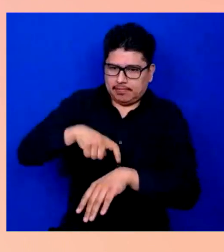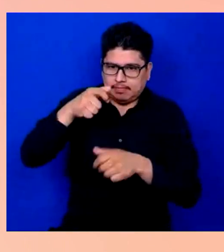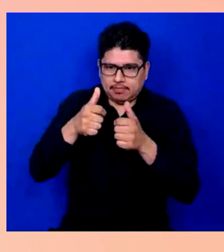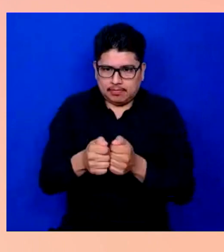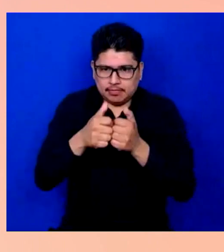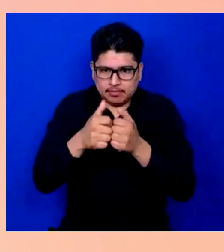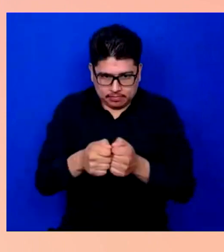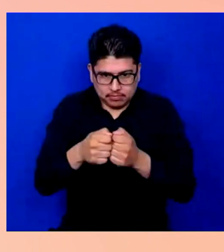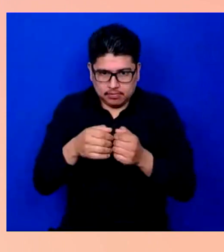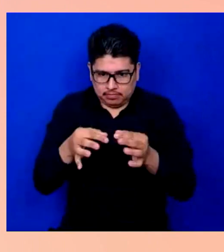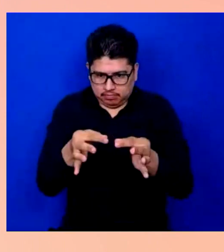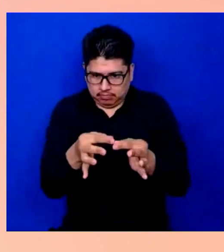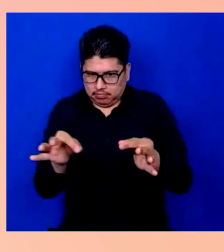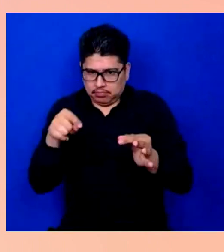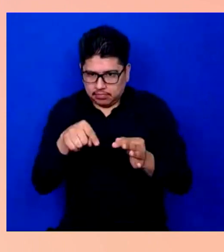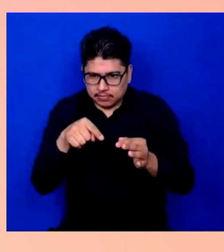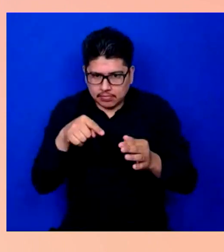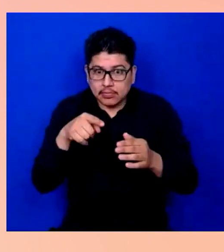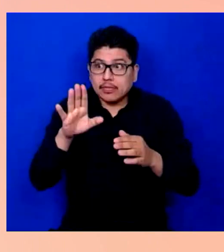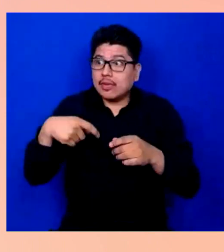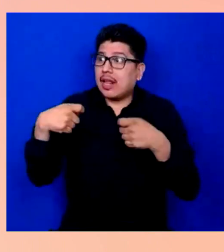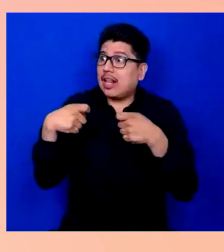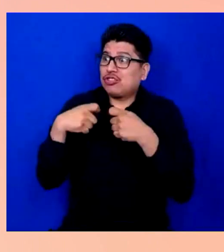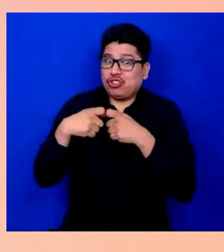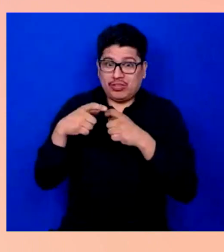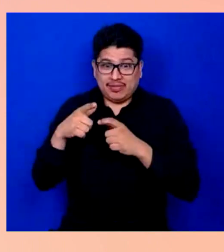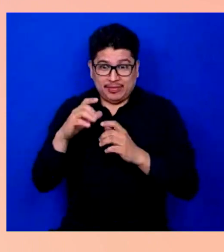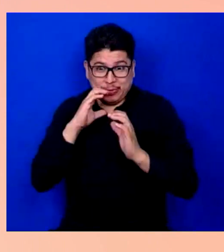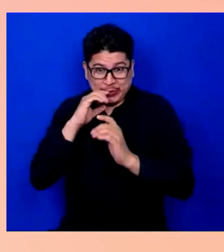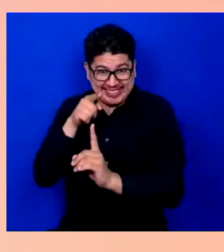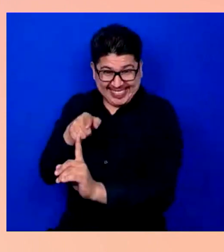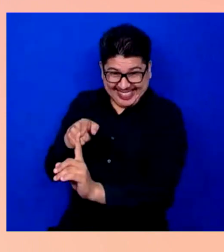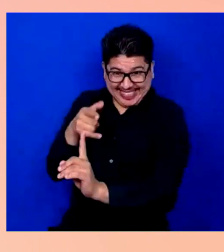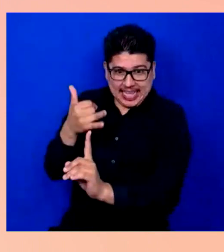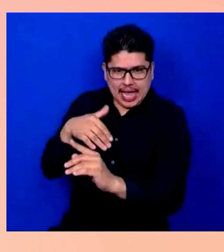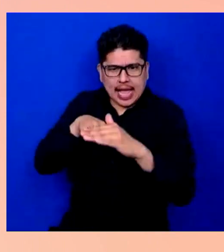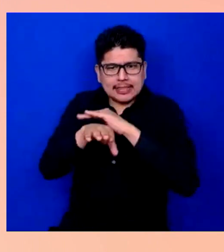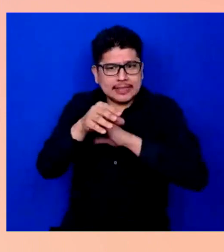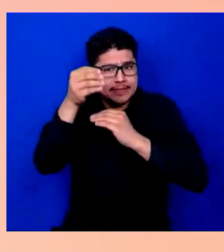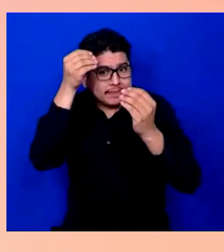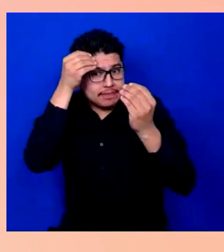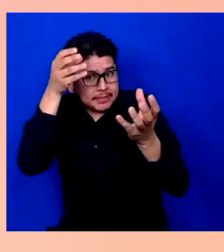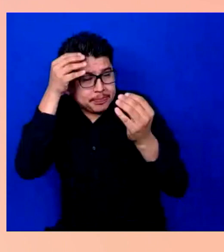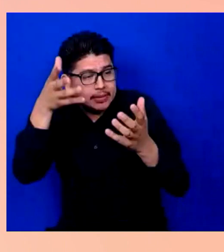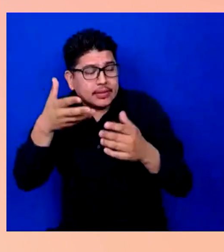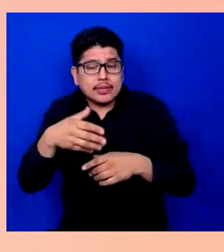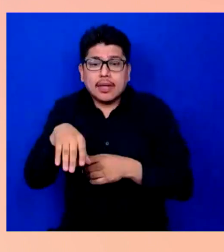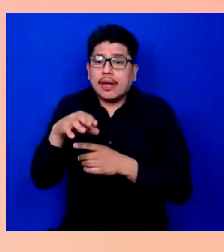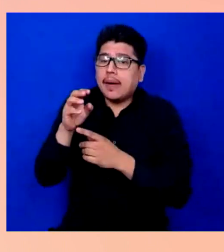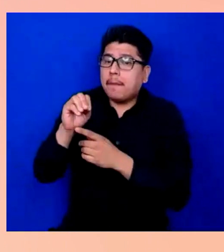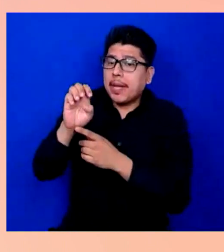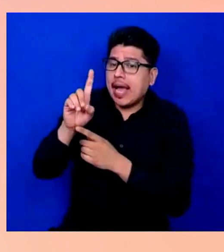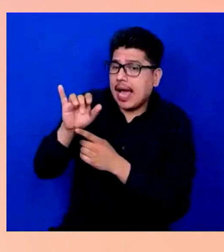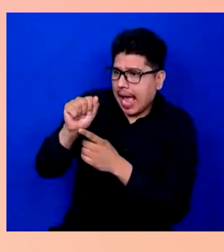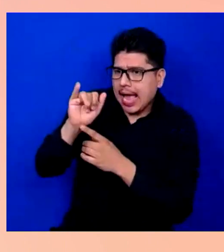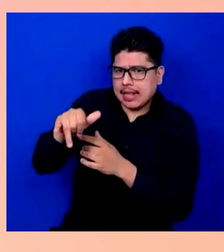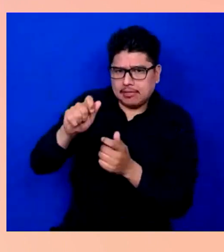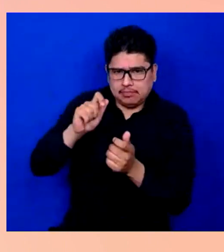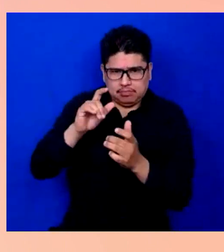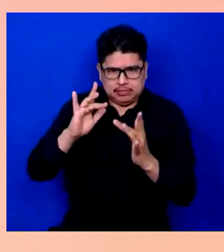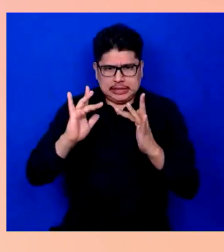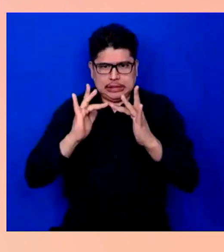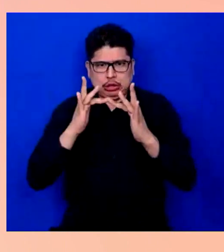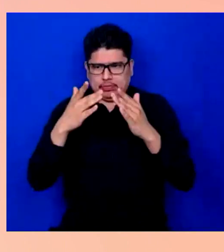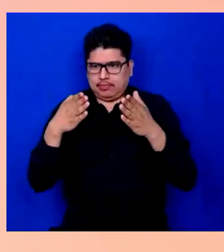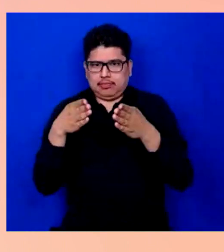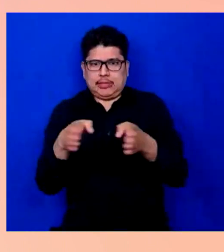communications, access to information and media, the digitalization of the public sector, with not only the websites and mobile application,